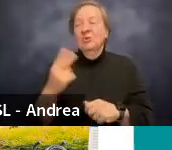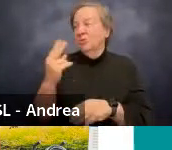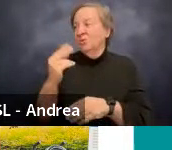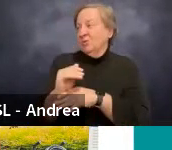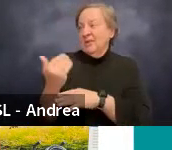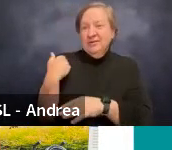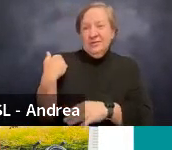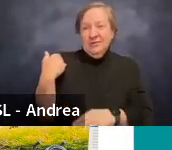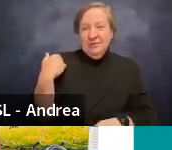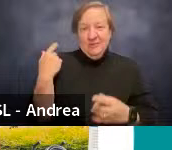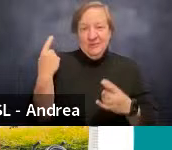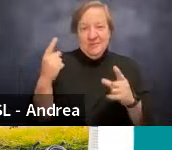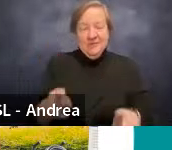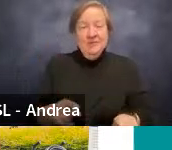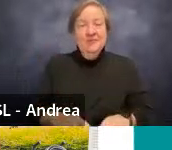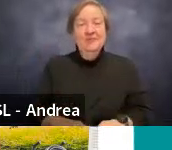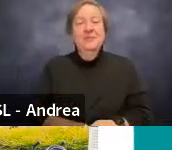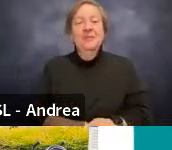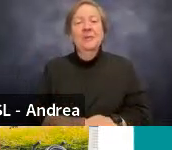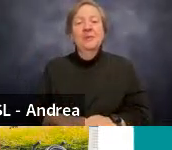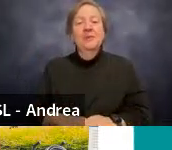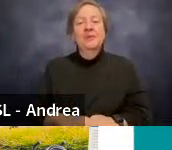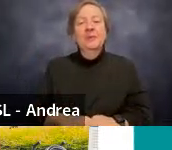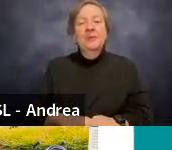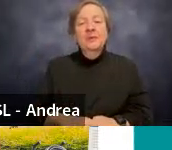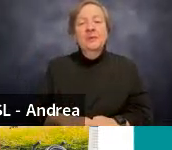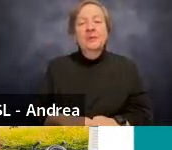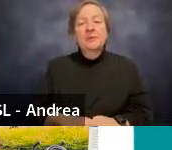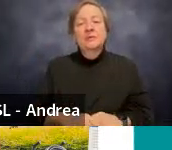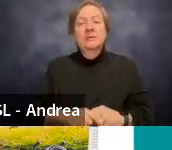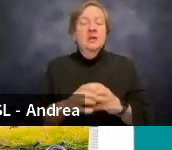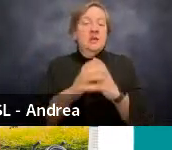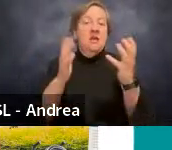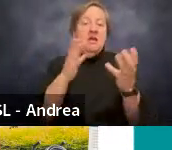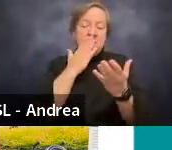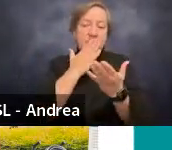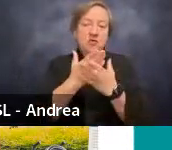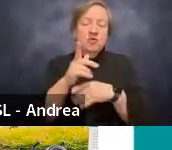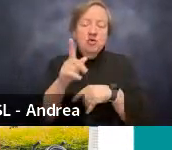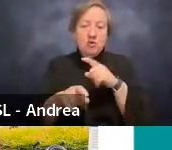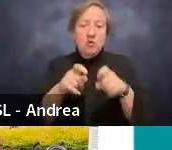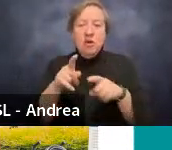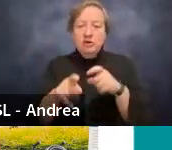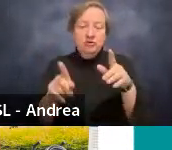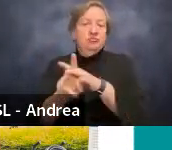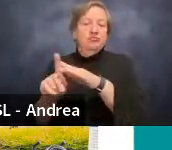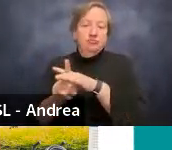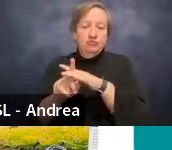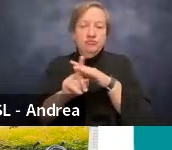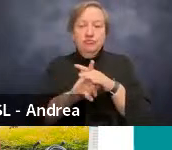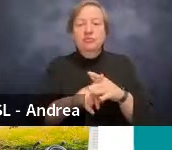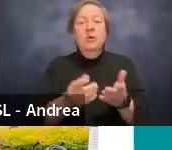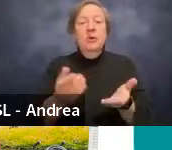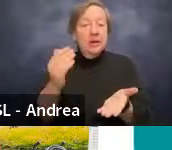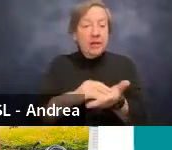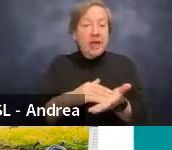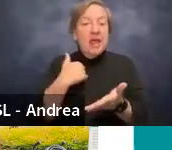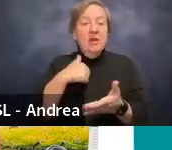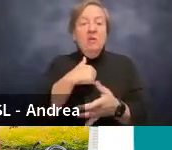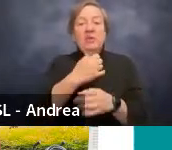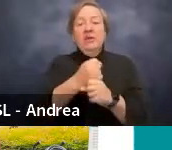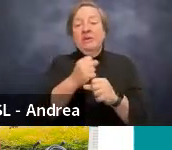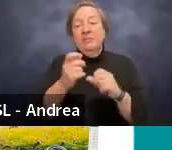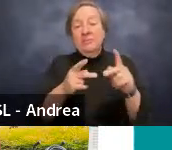ago and had just a ton of good questions come out of that. So once again, we're getting people